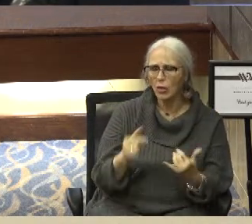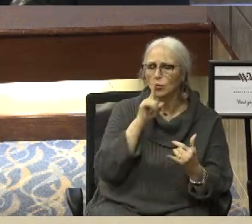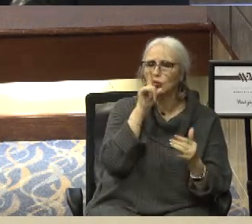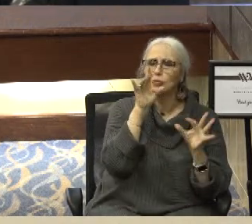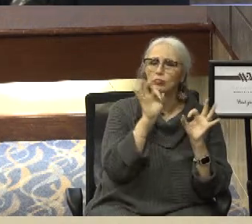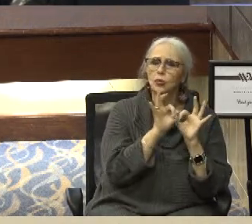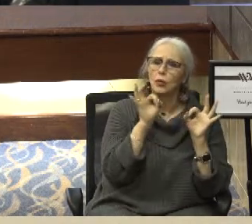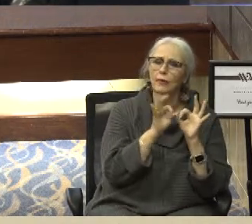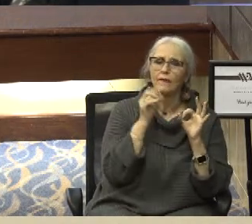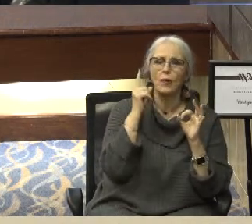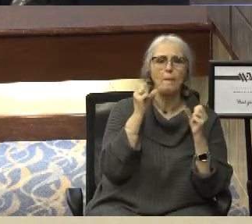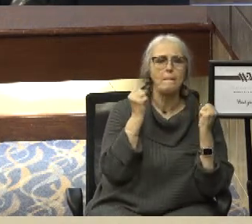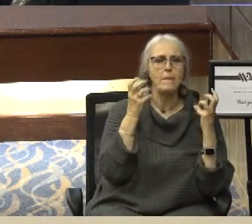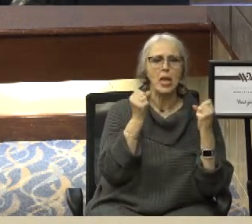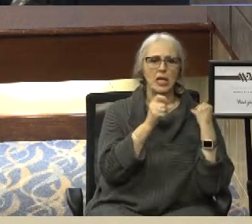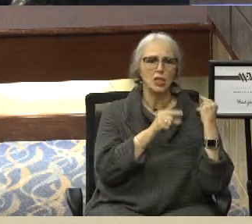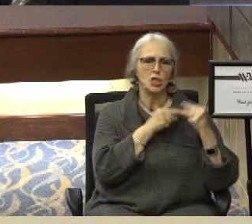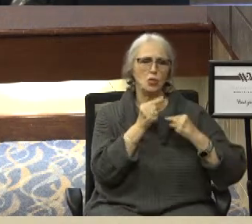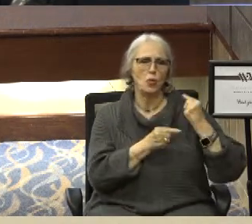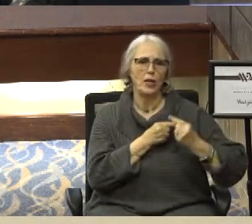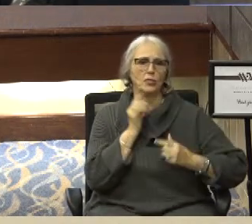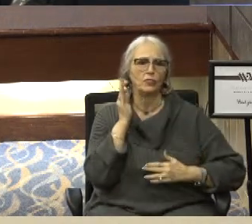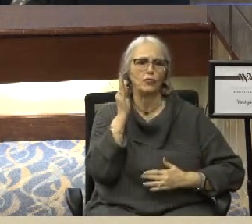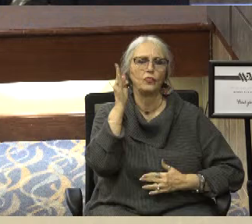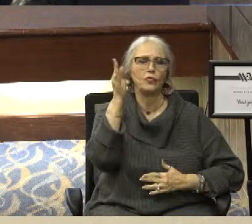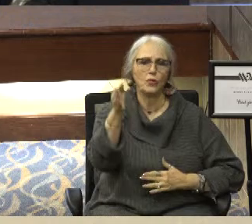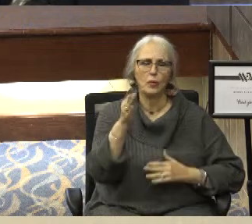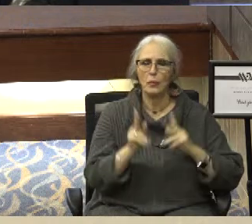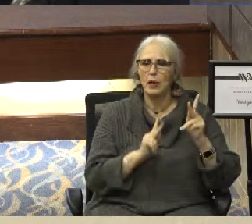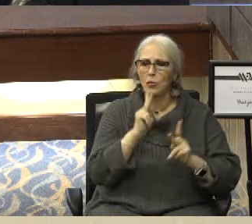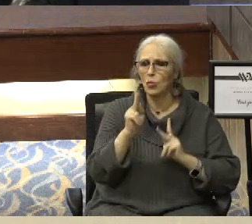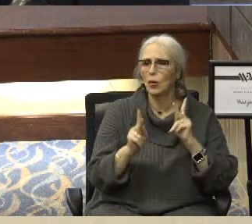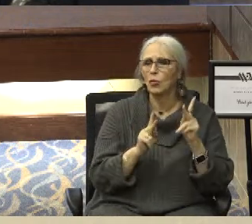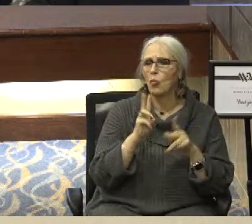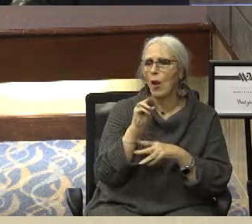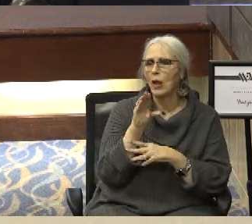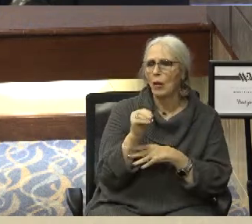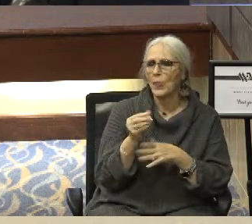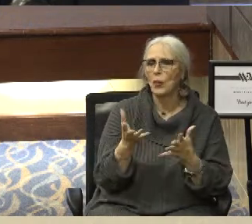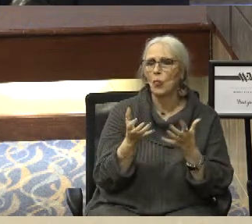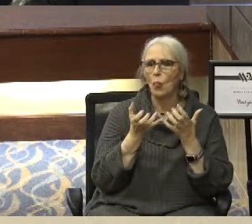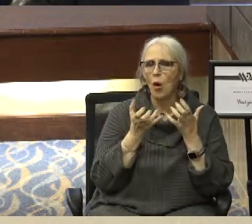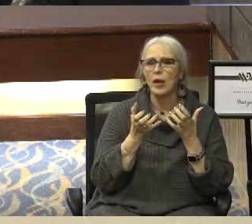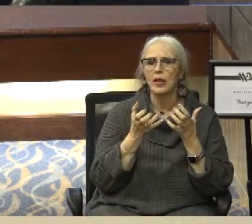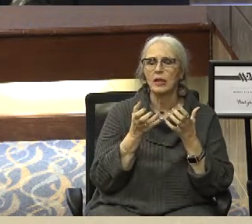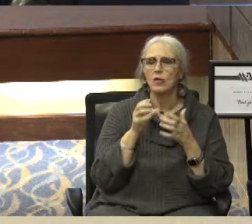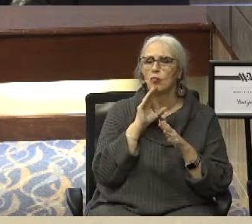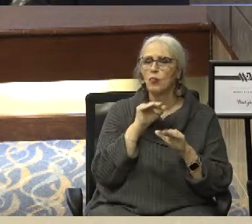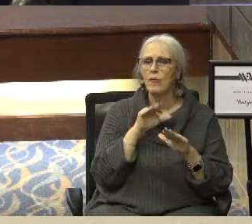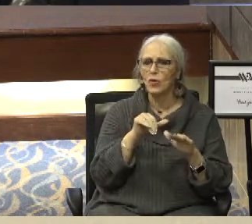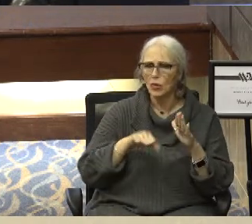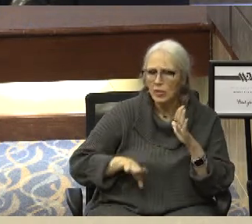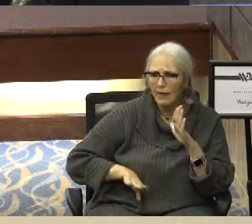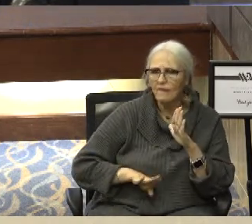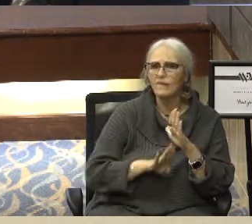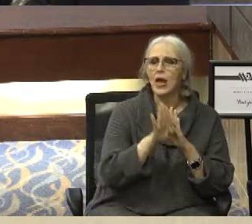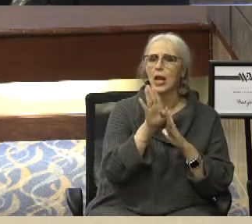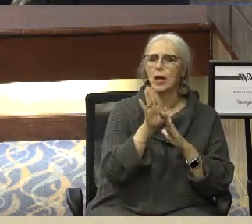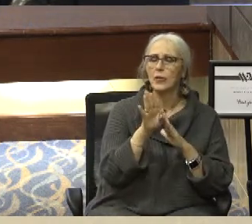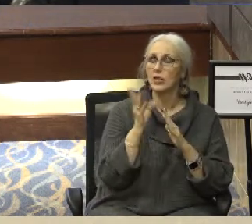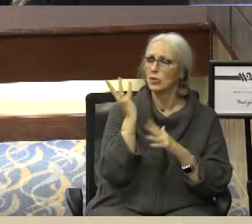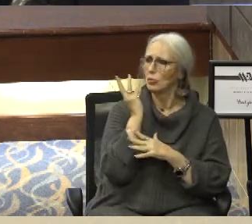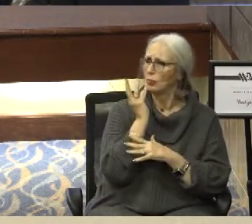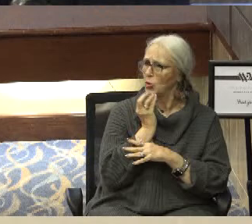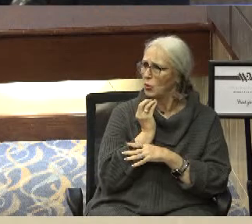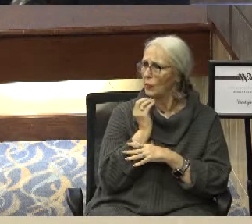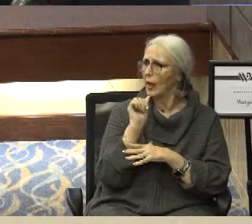for generations now, folks in Waco have been calling for the river to be developed and this beautiful asset that